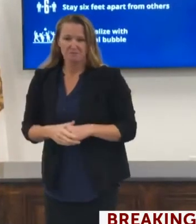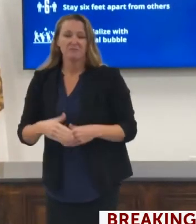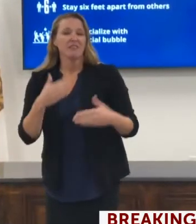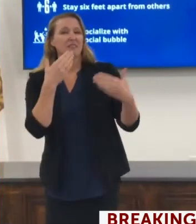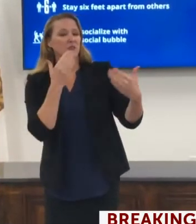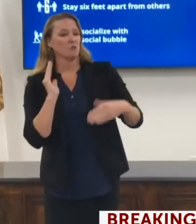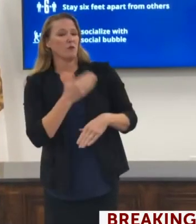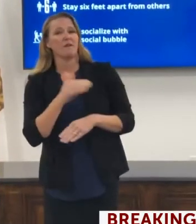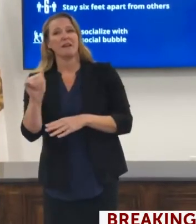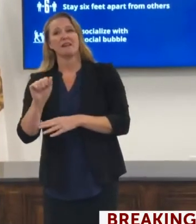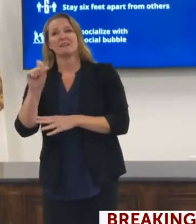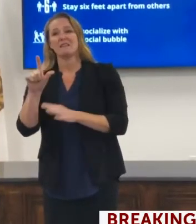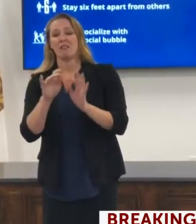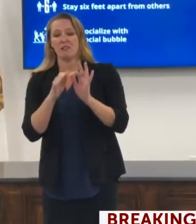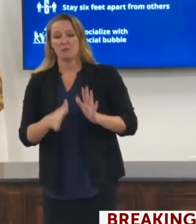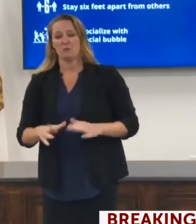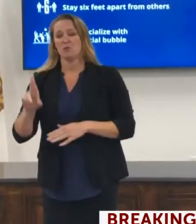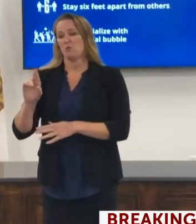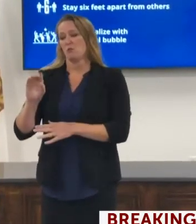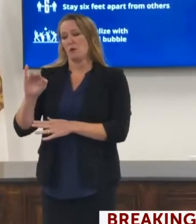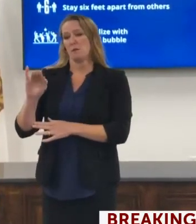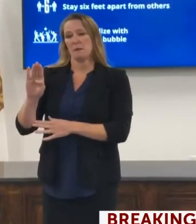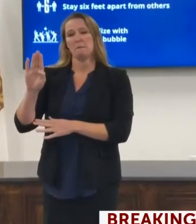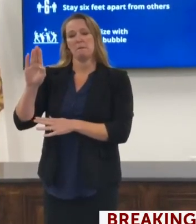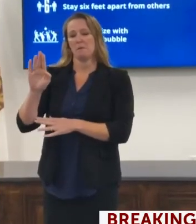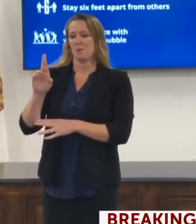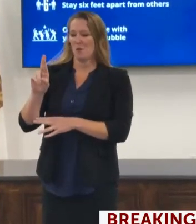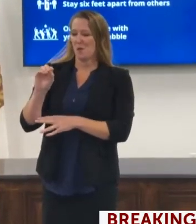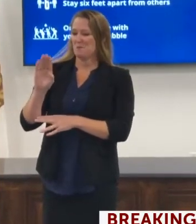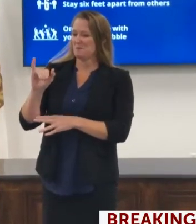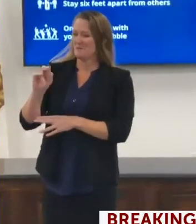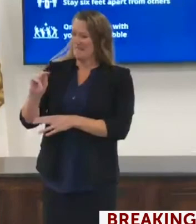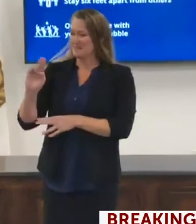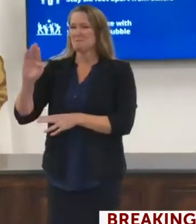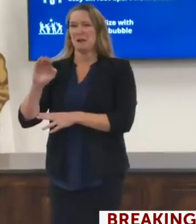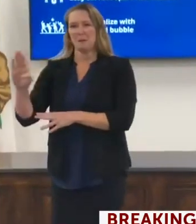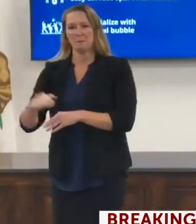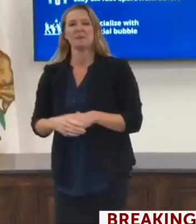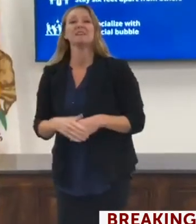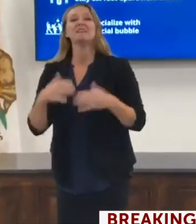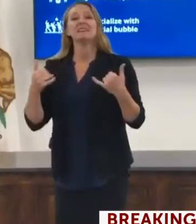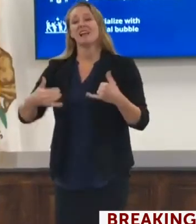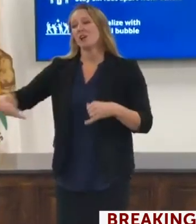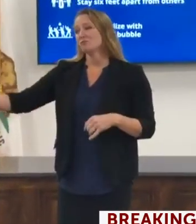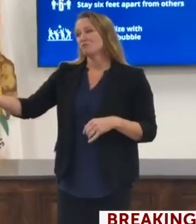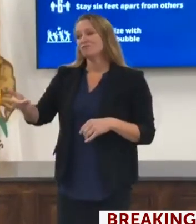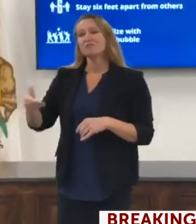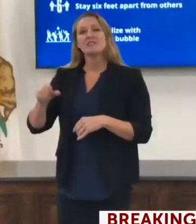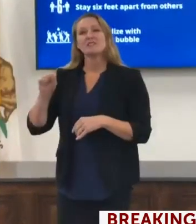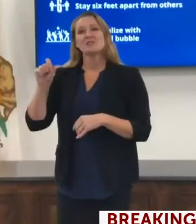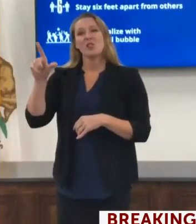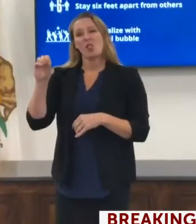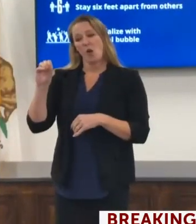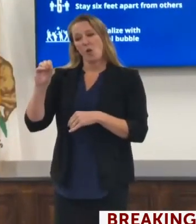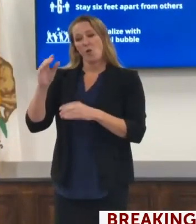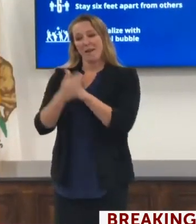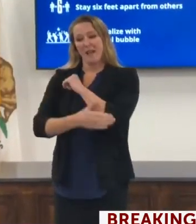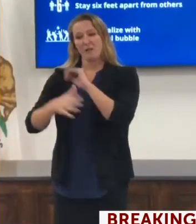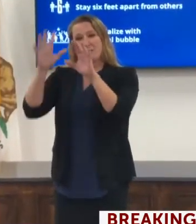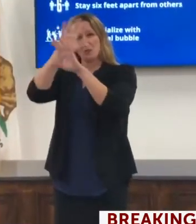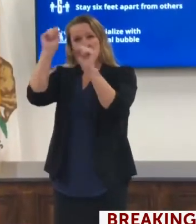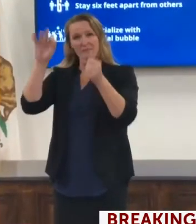to our American Sign Language interpreter, Robin Babb, and now SLO County Superintendent of Schools, Dr. James